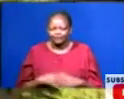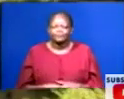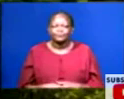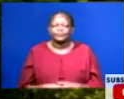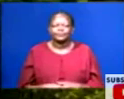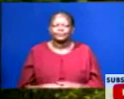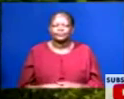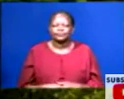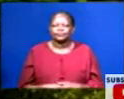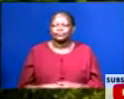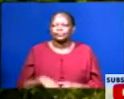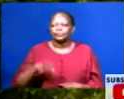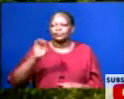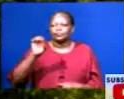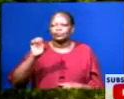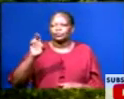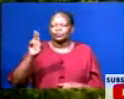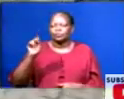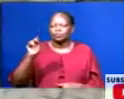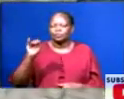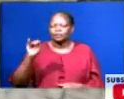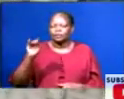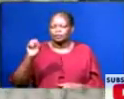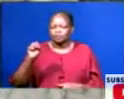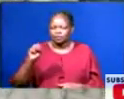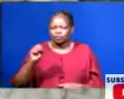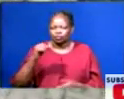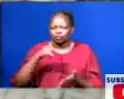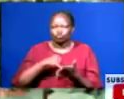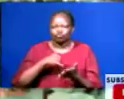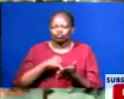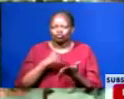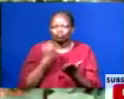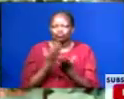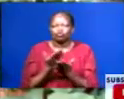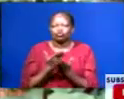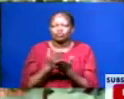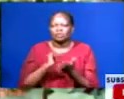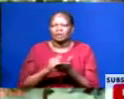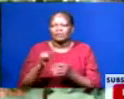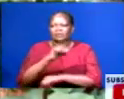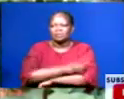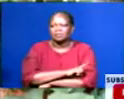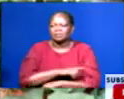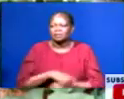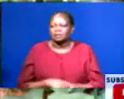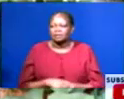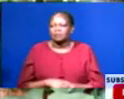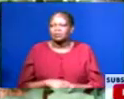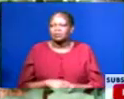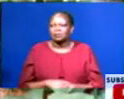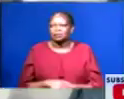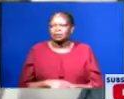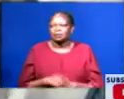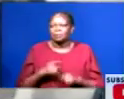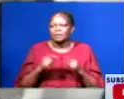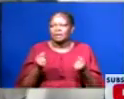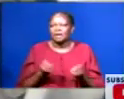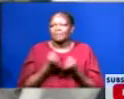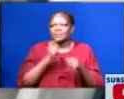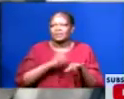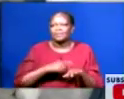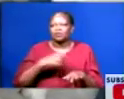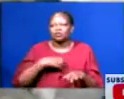Utica's Karumba Waithaka was among those arrested on that day. Fortunately, it happened when I was on leave in Nyeri.